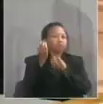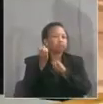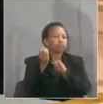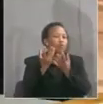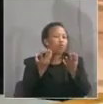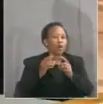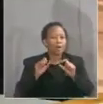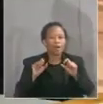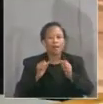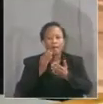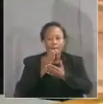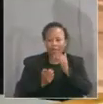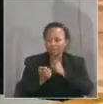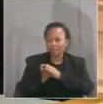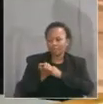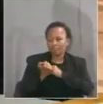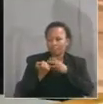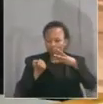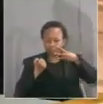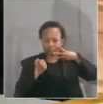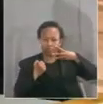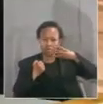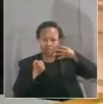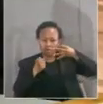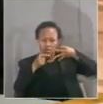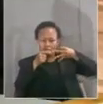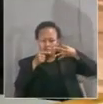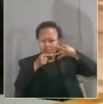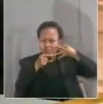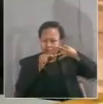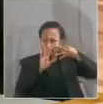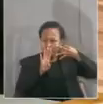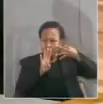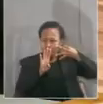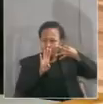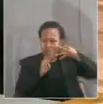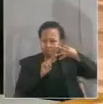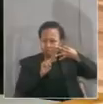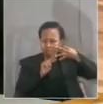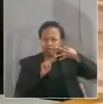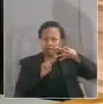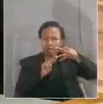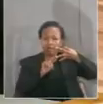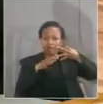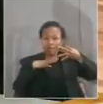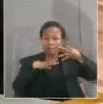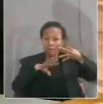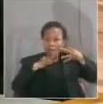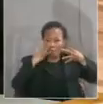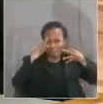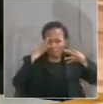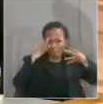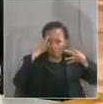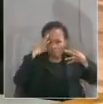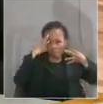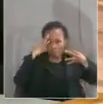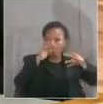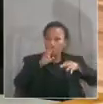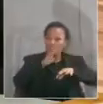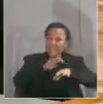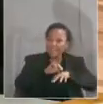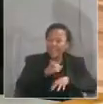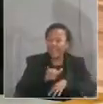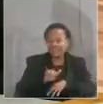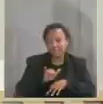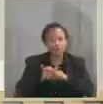your statement? And perhaps in camera, is that what you mean by the threats? Will you be speaking